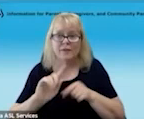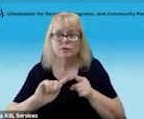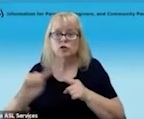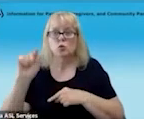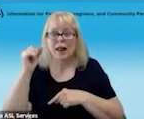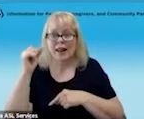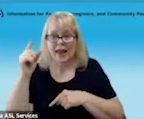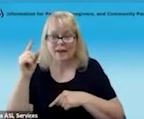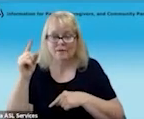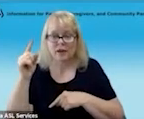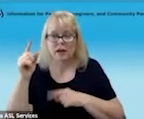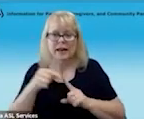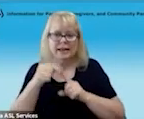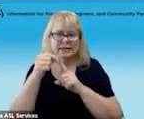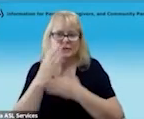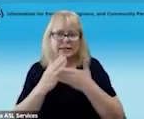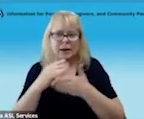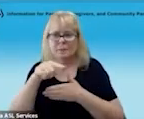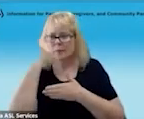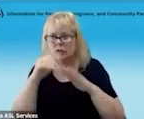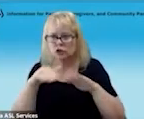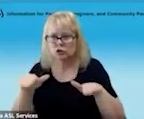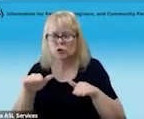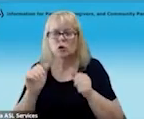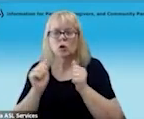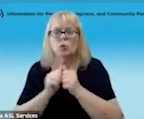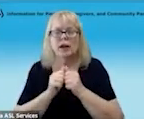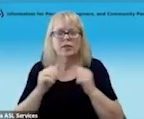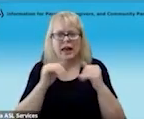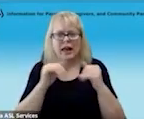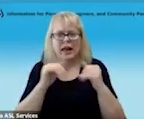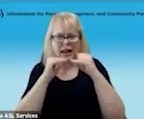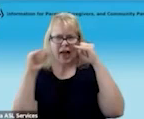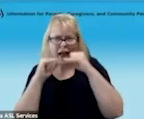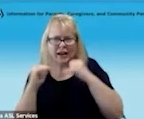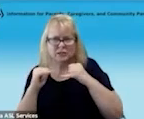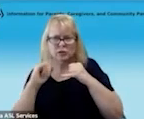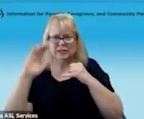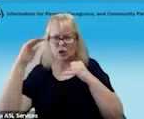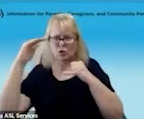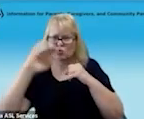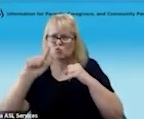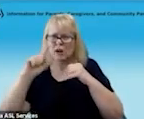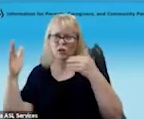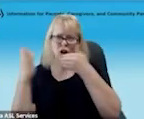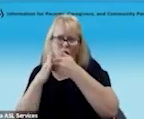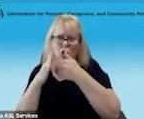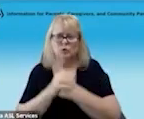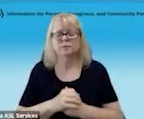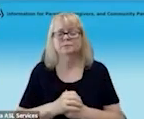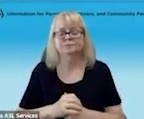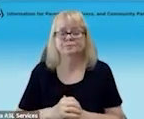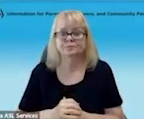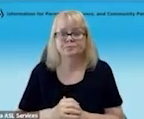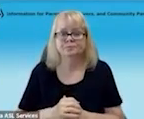population. The same is true for the number of COVID-19 cases in children 5 to 11 years old,